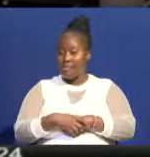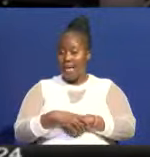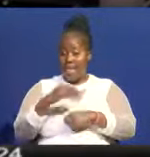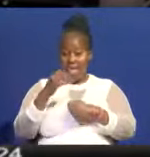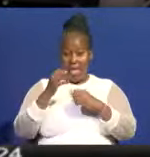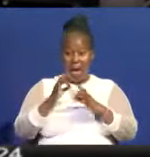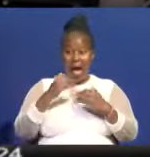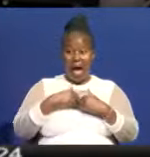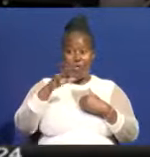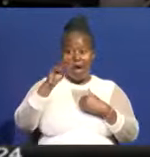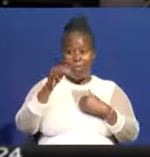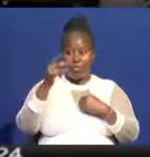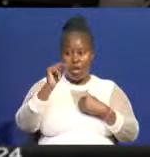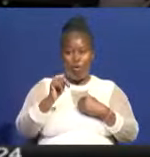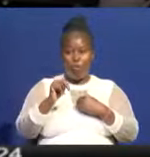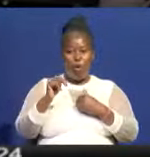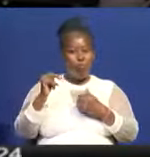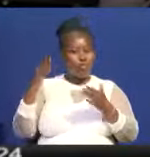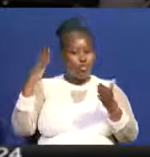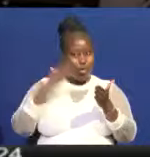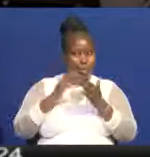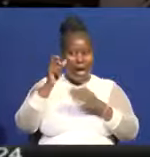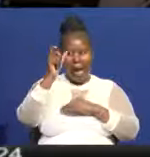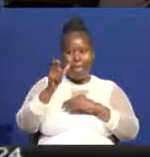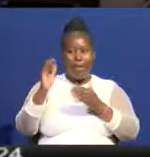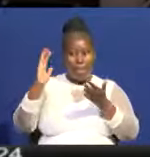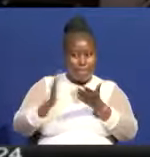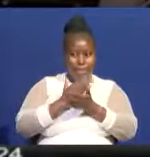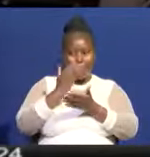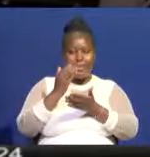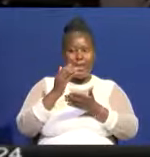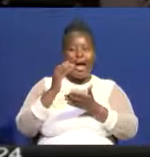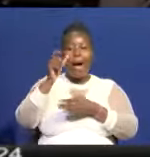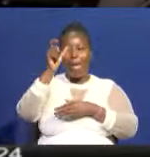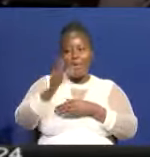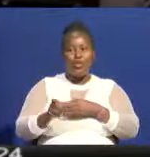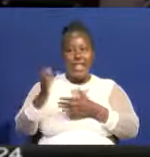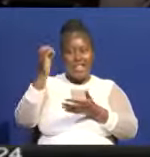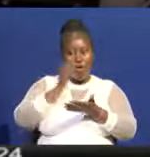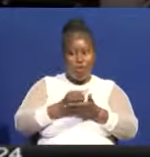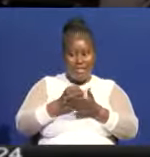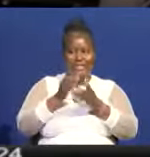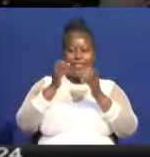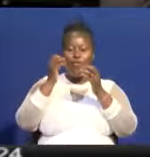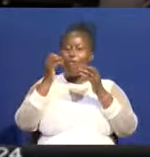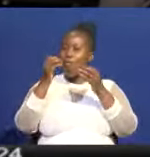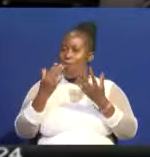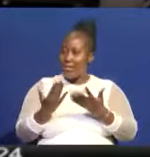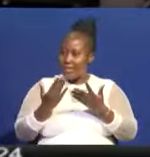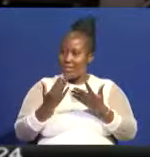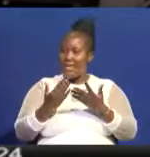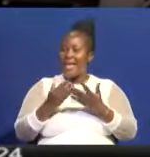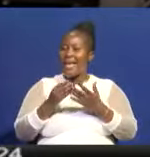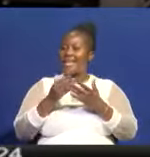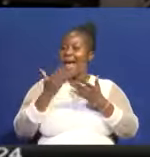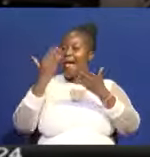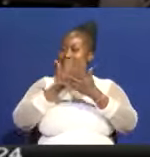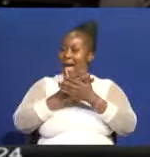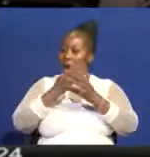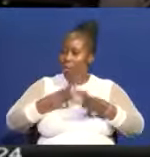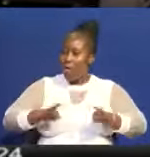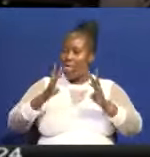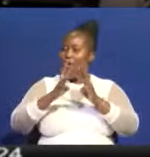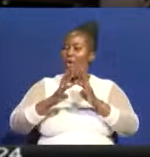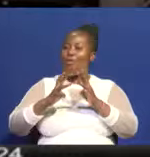motion for impeachment, such as this one, is indeed a tool of the last